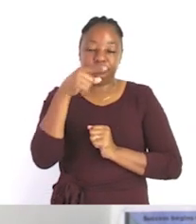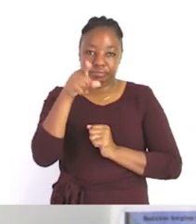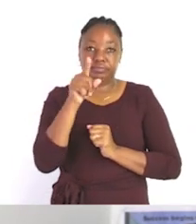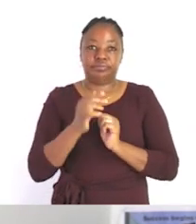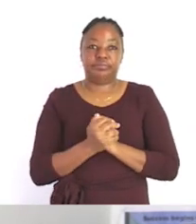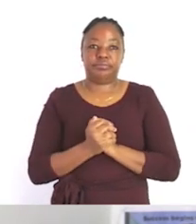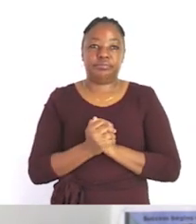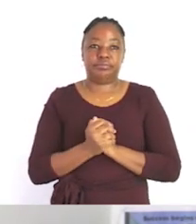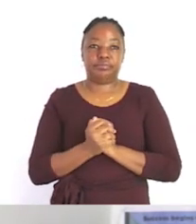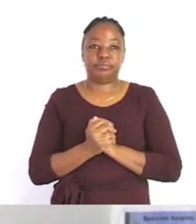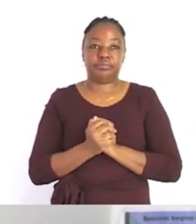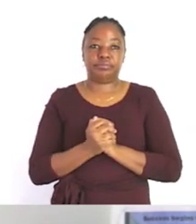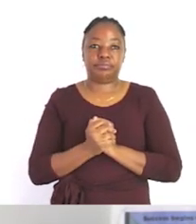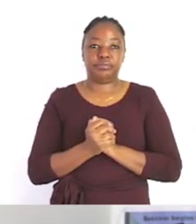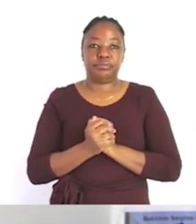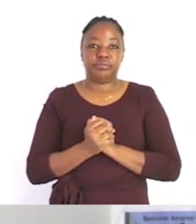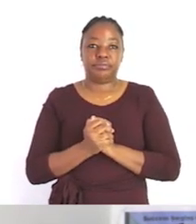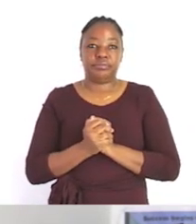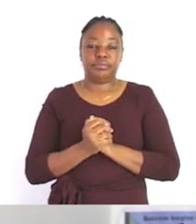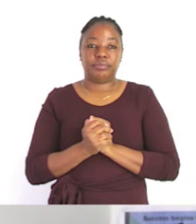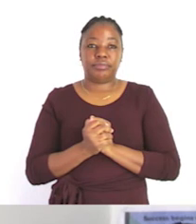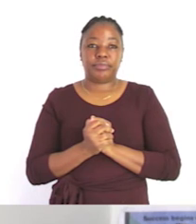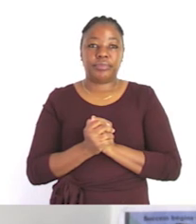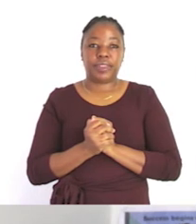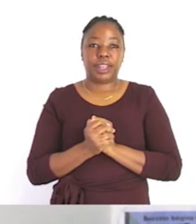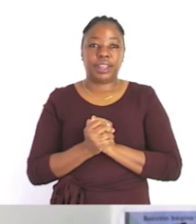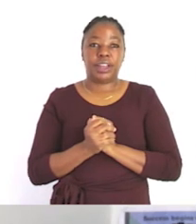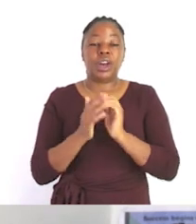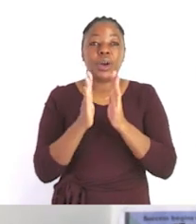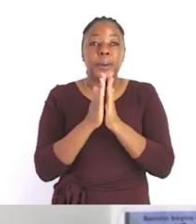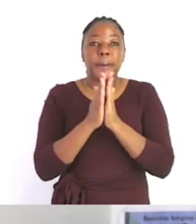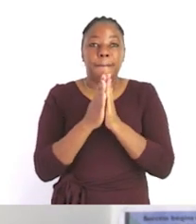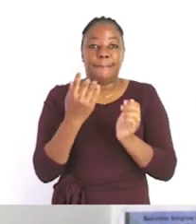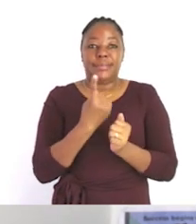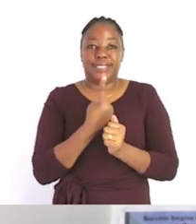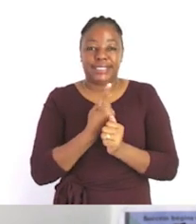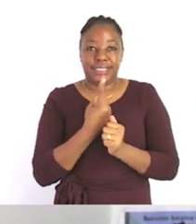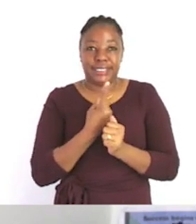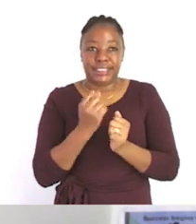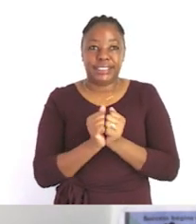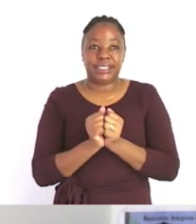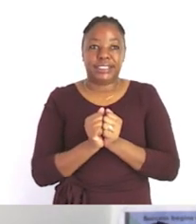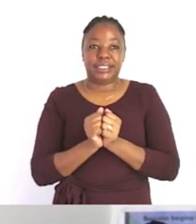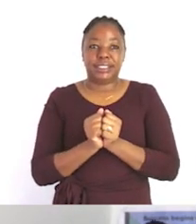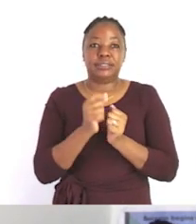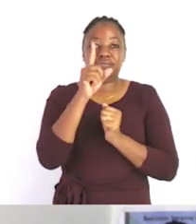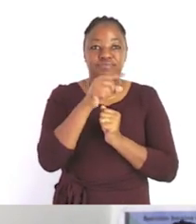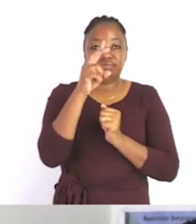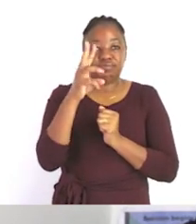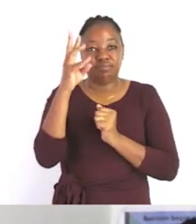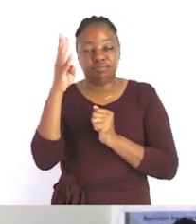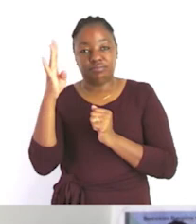want you to guess. I know it is very tempting to guess. But if you do the working out, you will see that